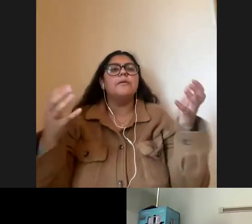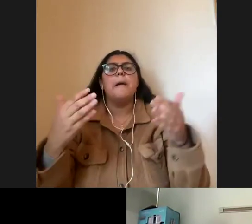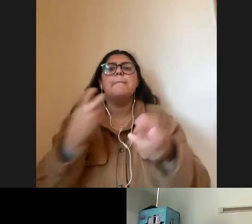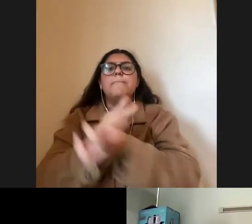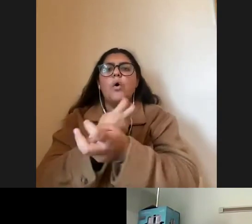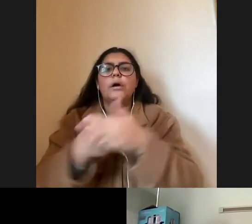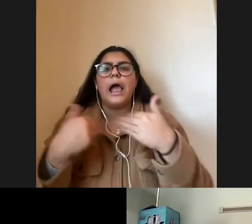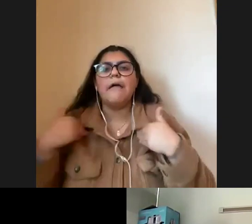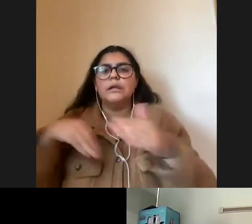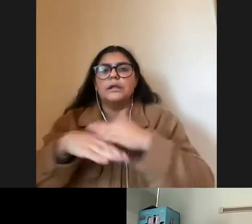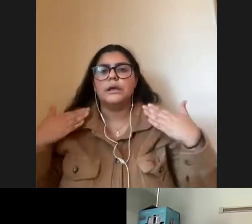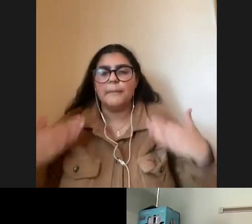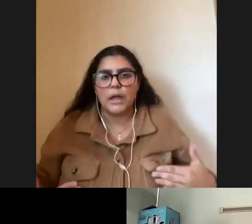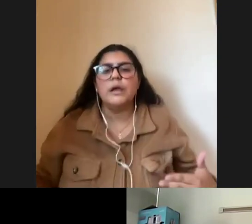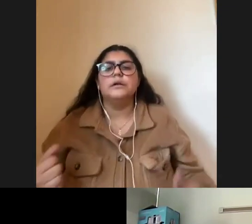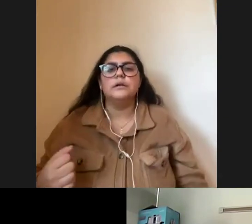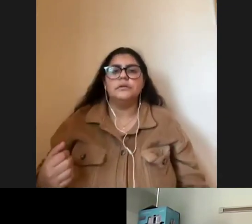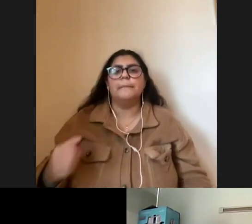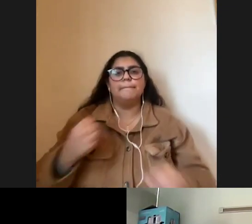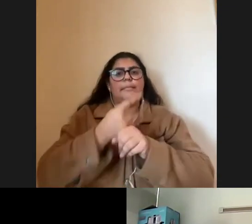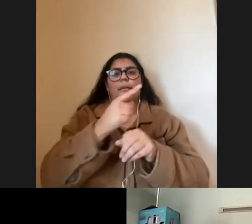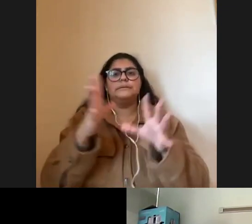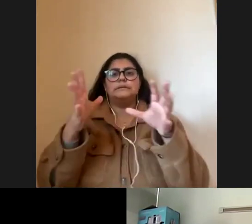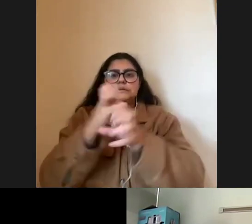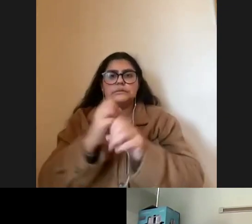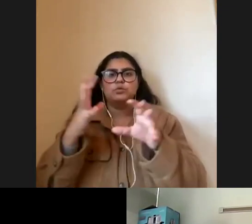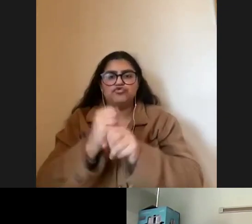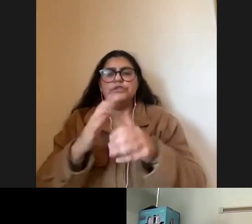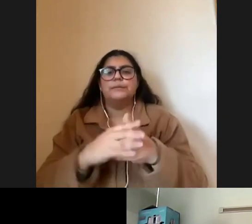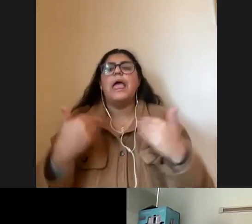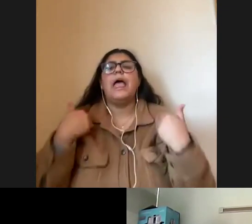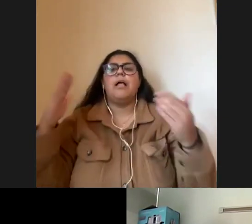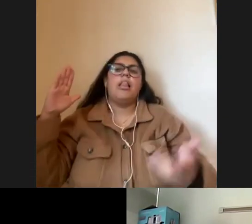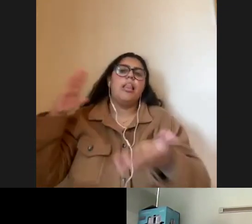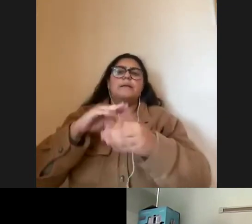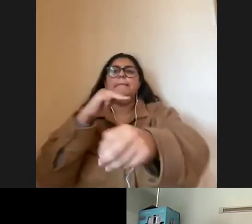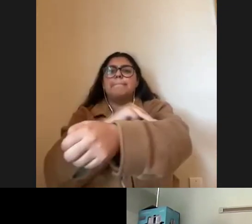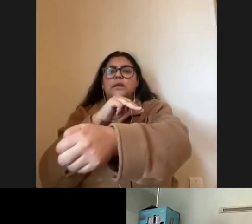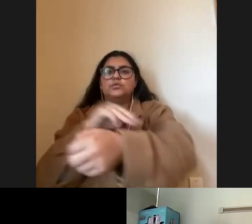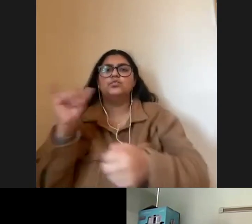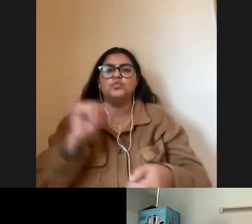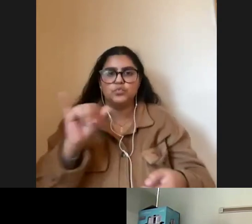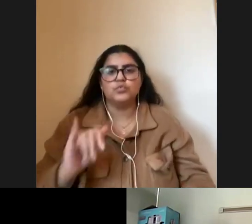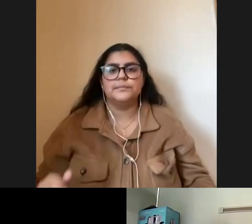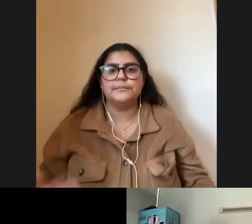squishier. Oftentimes, will have reduced musculature as well, so they'll have these like softer, squishier bodies to deal with